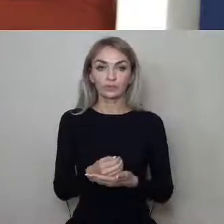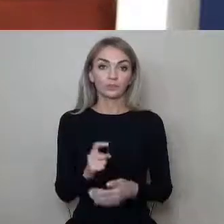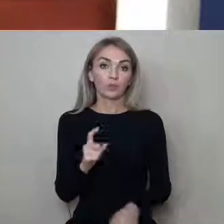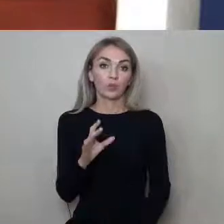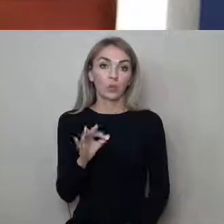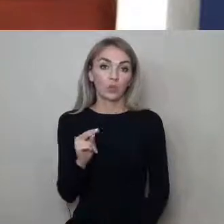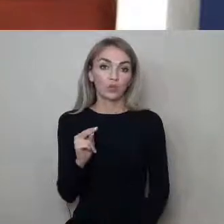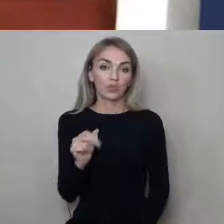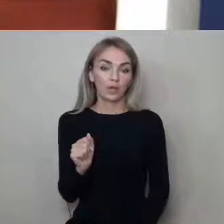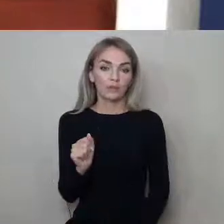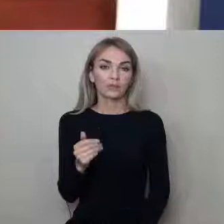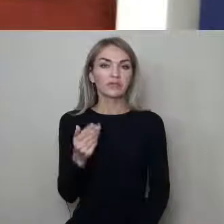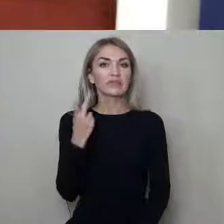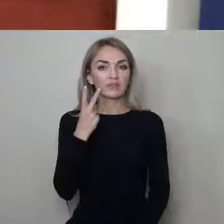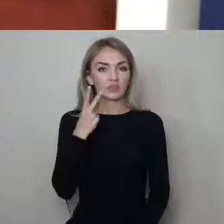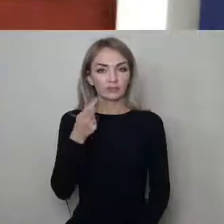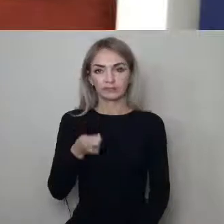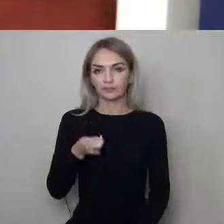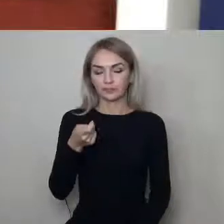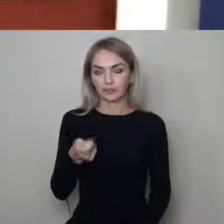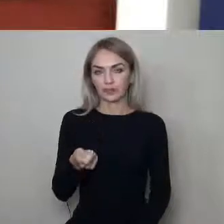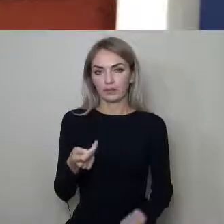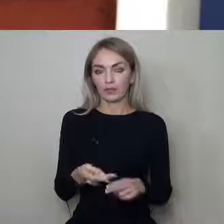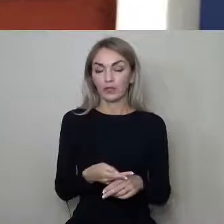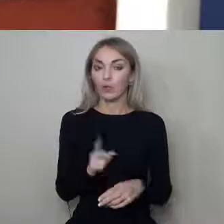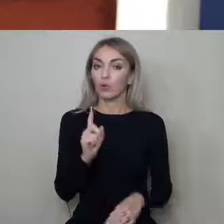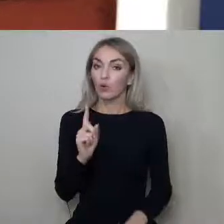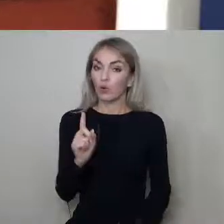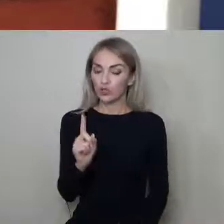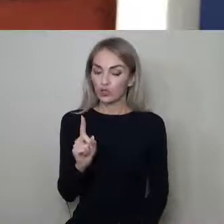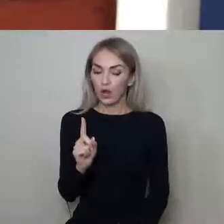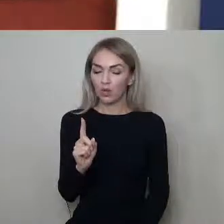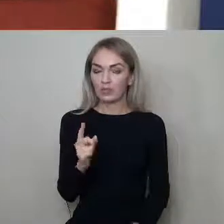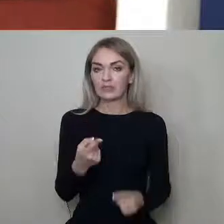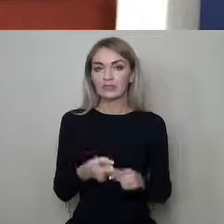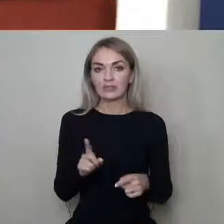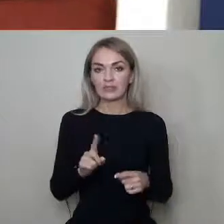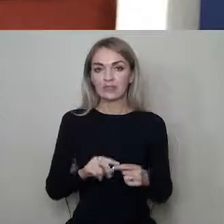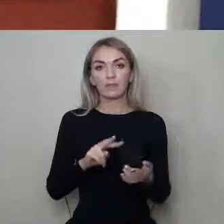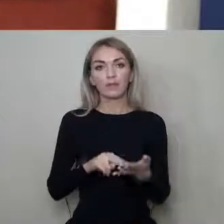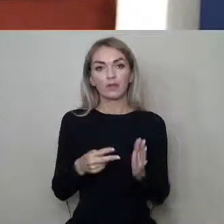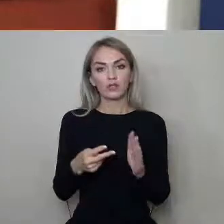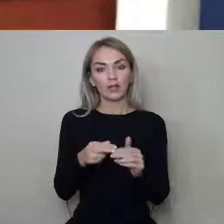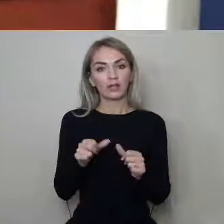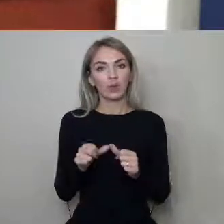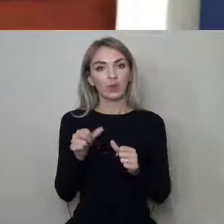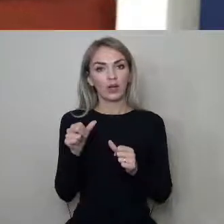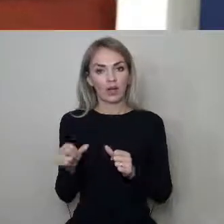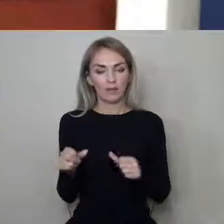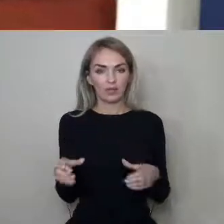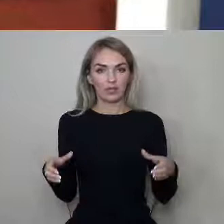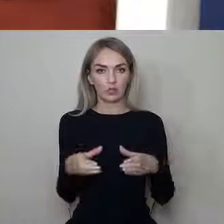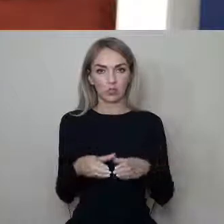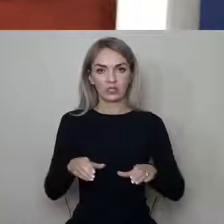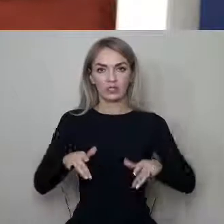the cost fee collected, that's what we do all the time. Though the